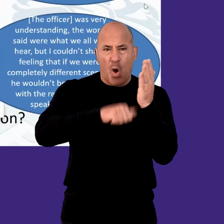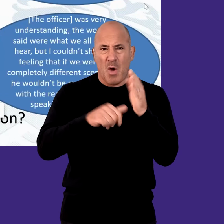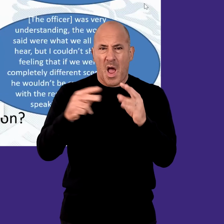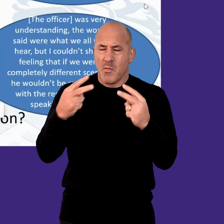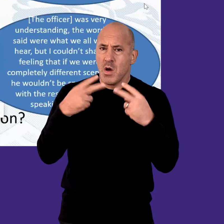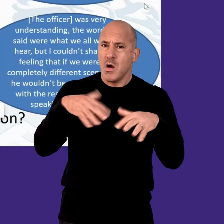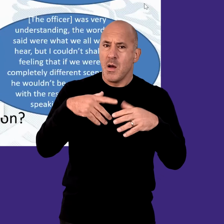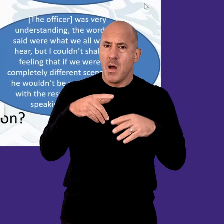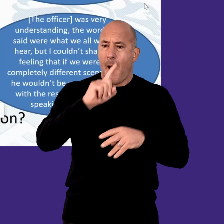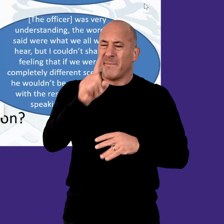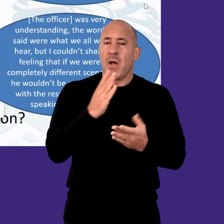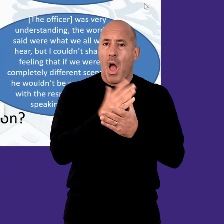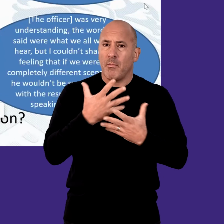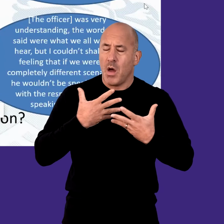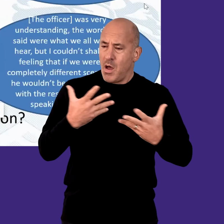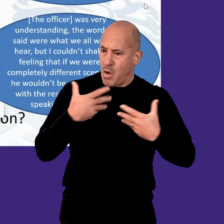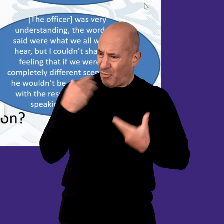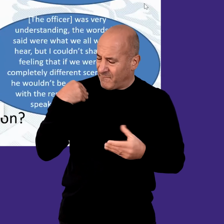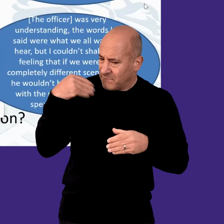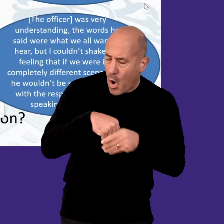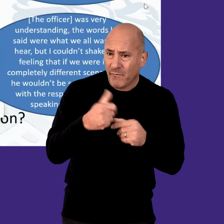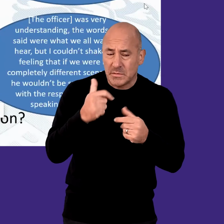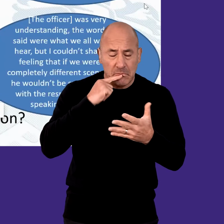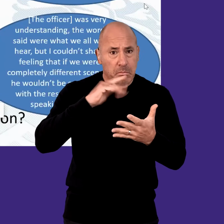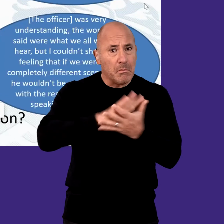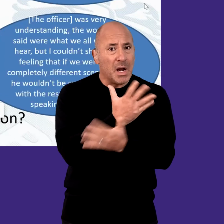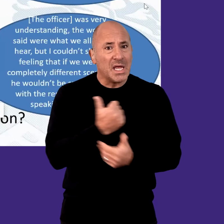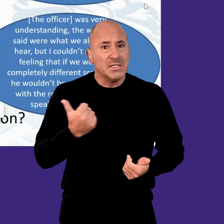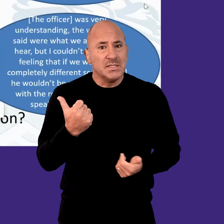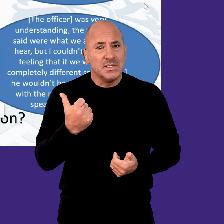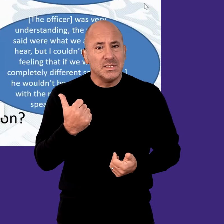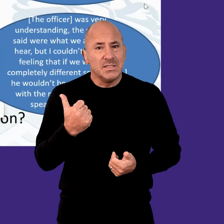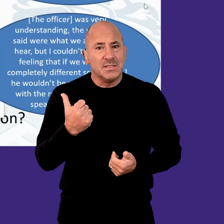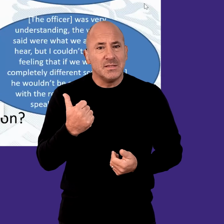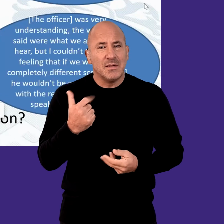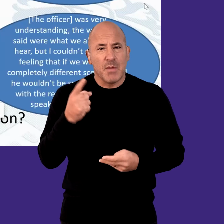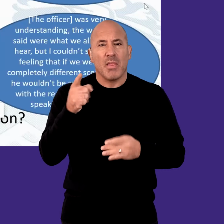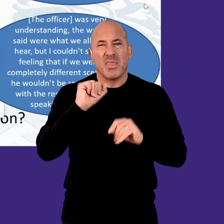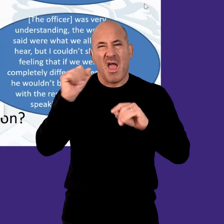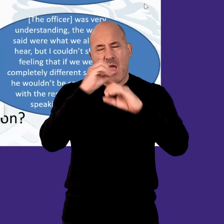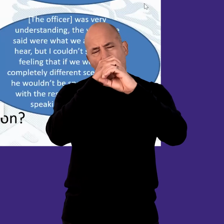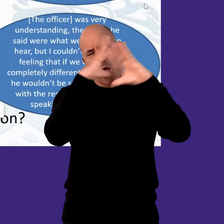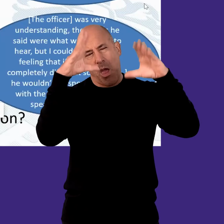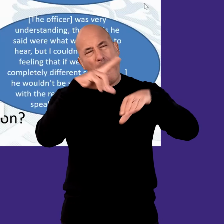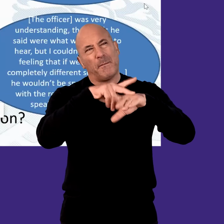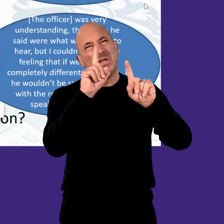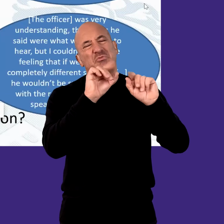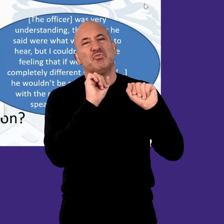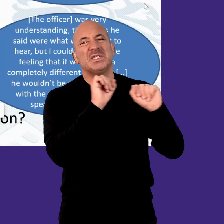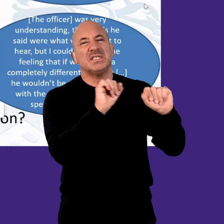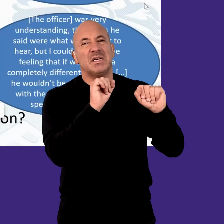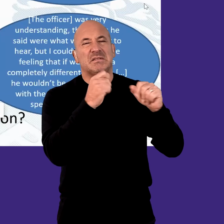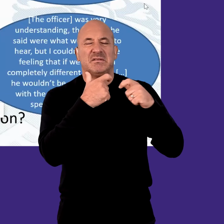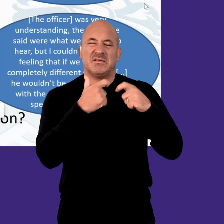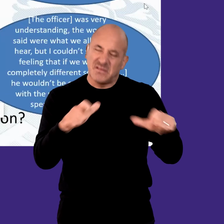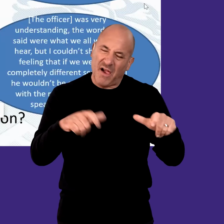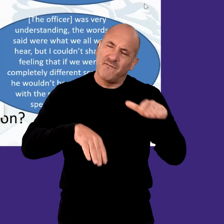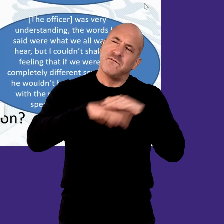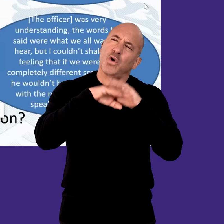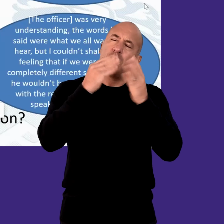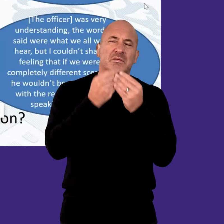in these kind of projects and programs was seen as great, and people were surprised and delighted by it. But the kind of perceptions